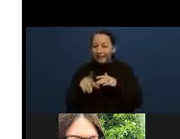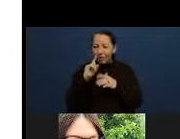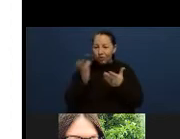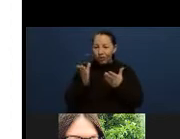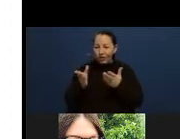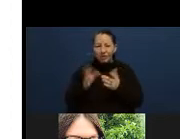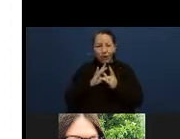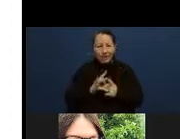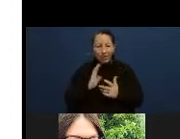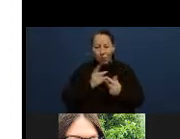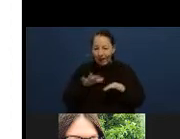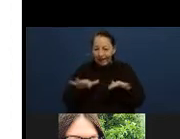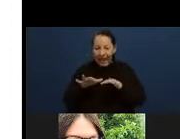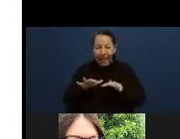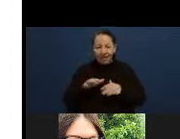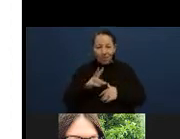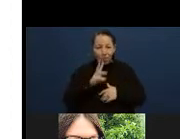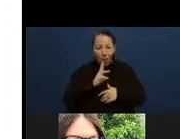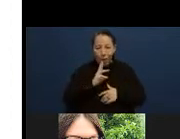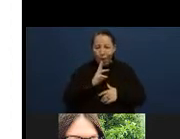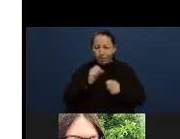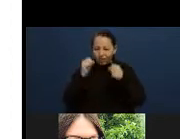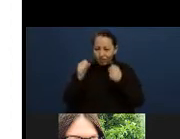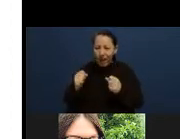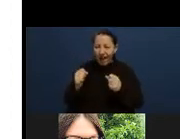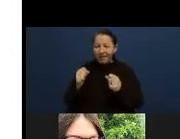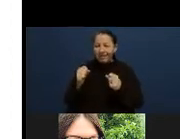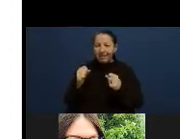water, our strength and spirituality